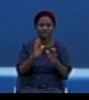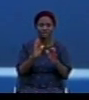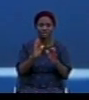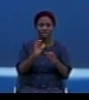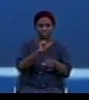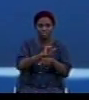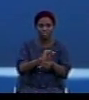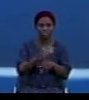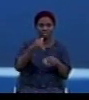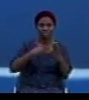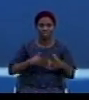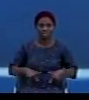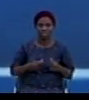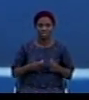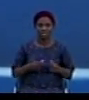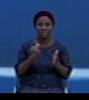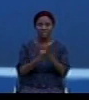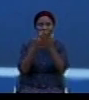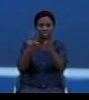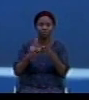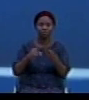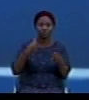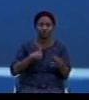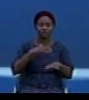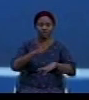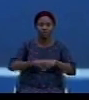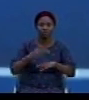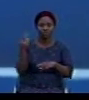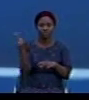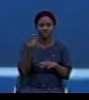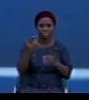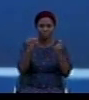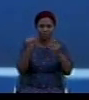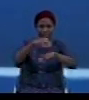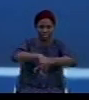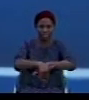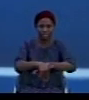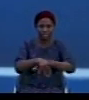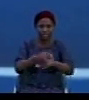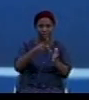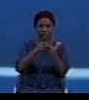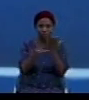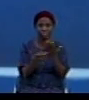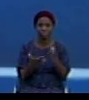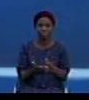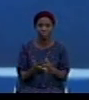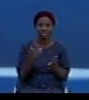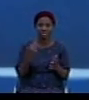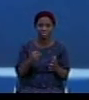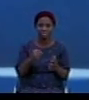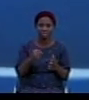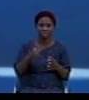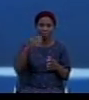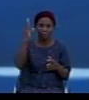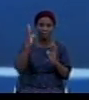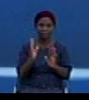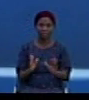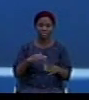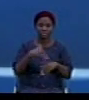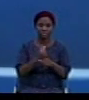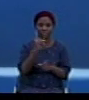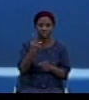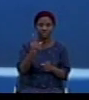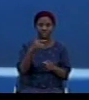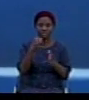was so eager just to try and go to church. I went to church. Baba made a statement that your thought is irresistible. I claimed it